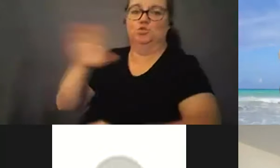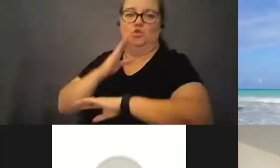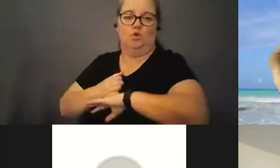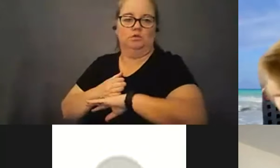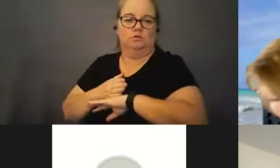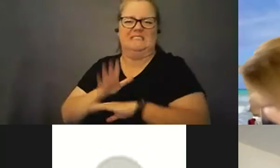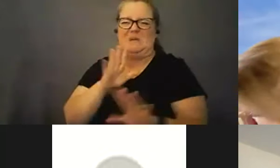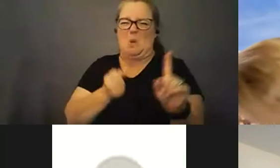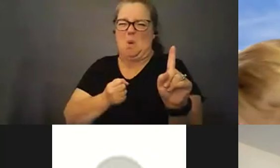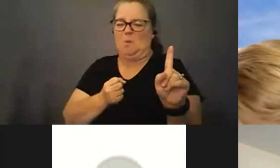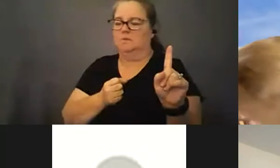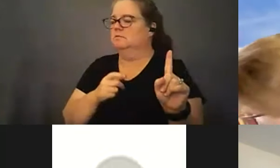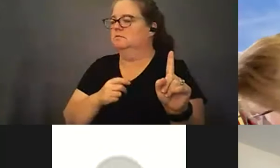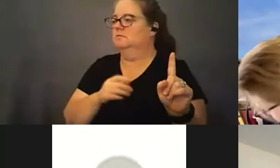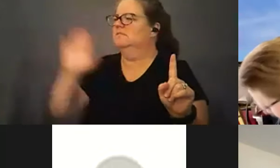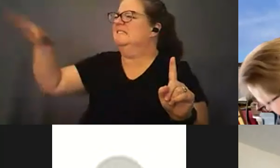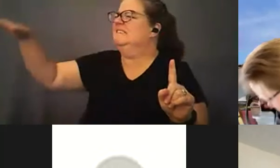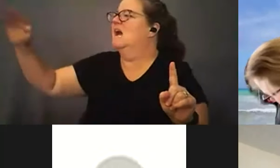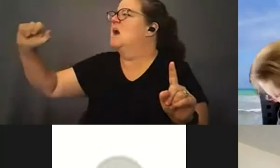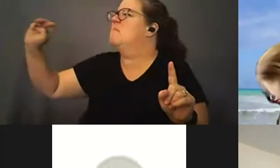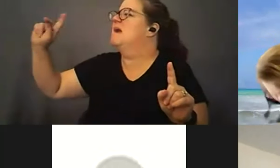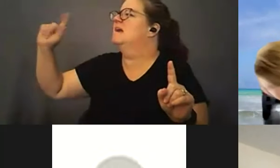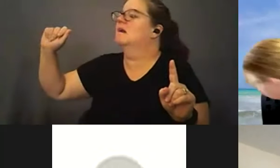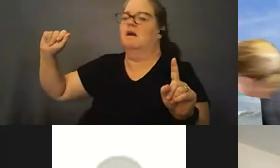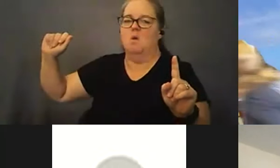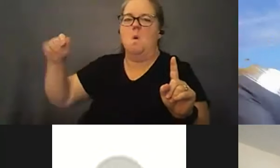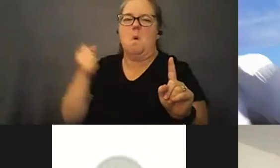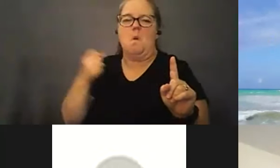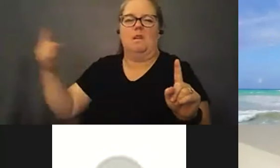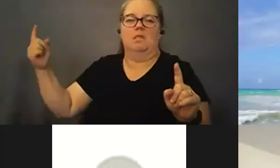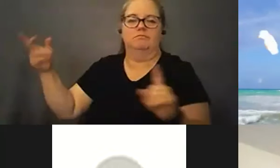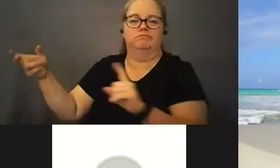Hold on, Amanda. Let me get her.